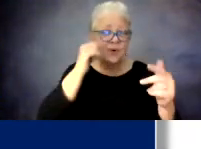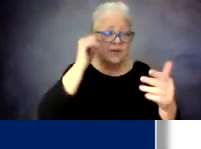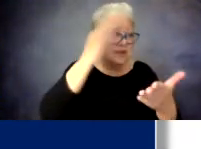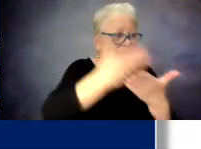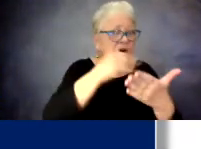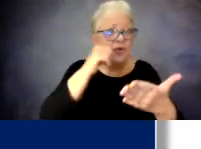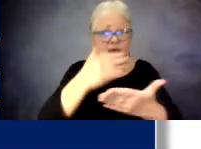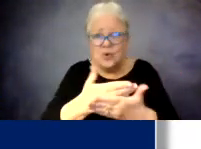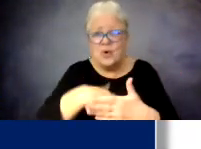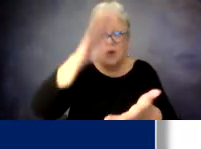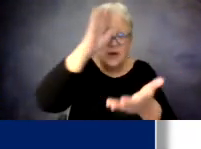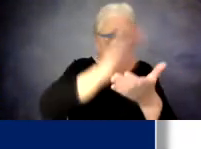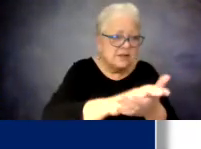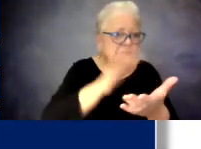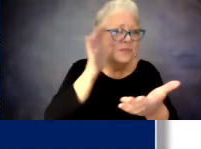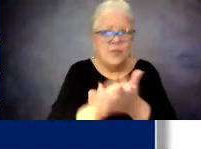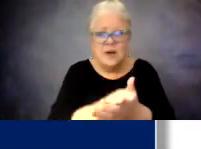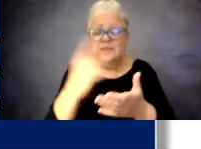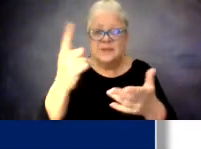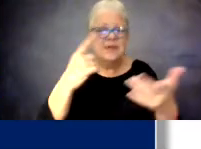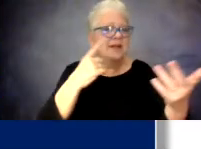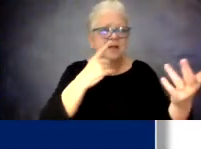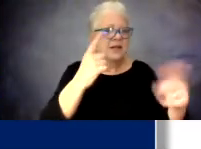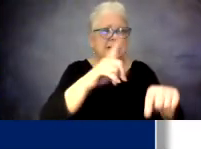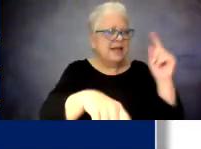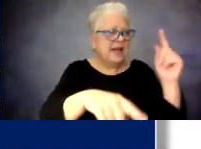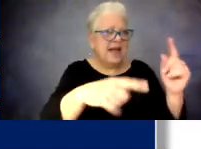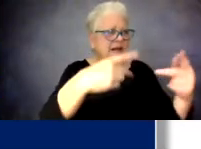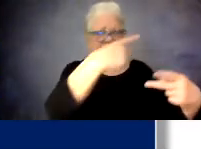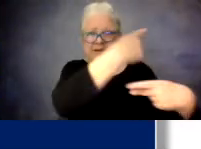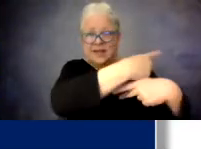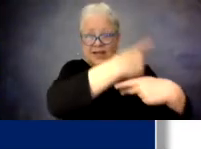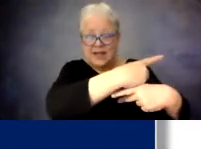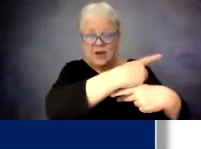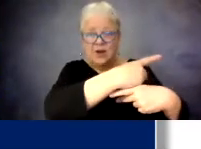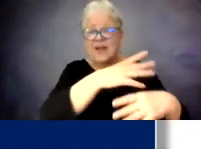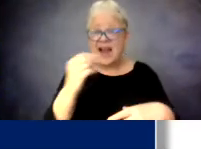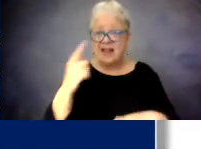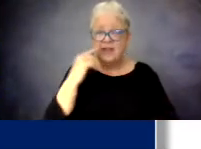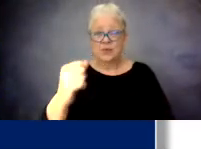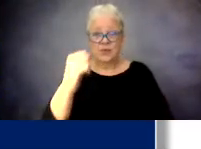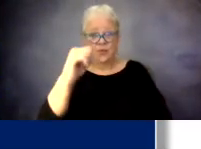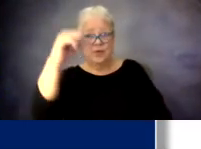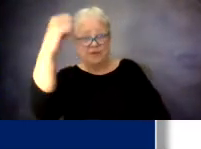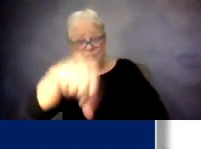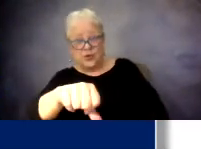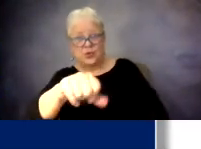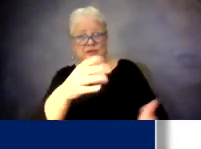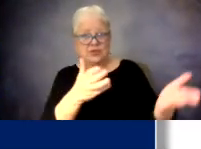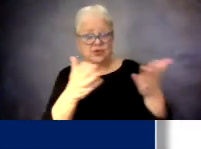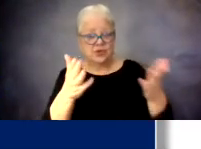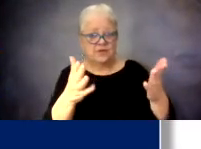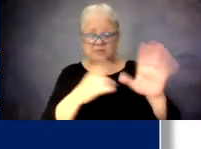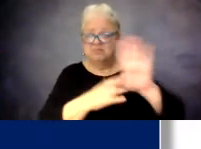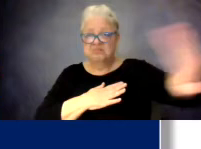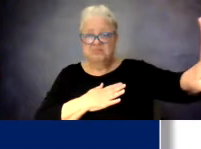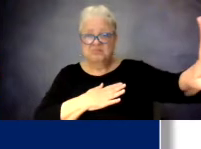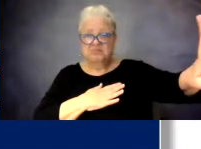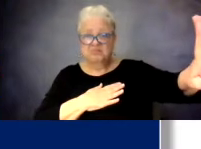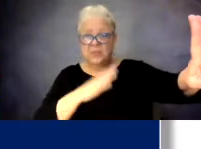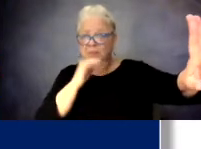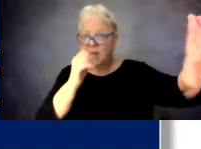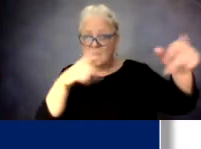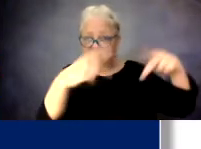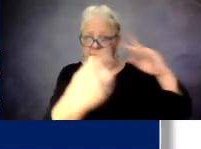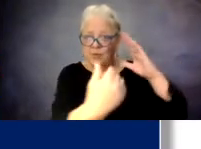decisional capacity is refusing services. They just don't want to let that person in their home and it's leaving them at some form of risk.